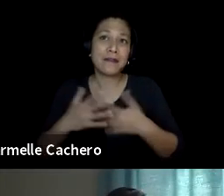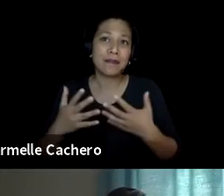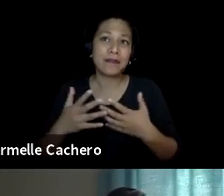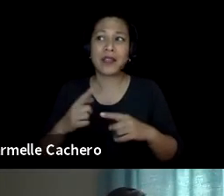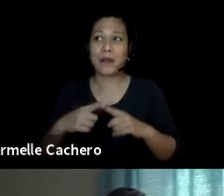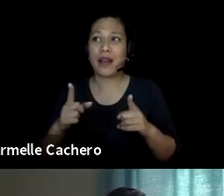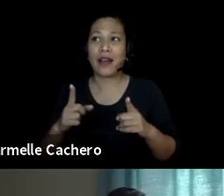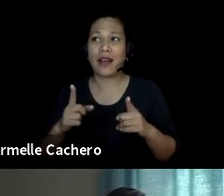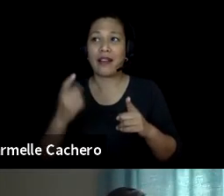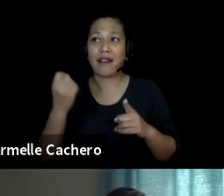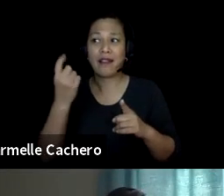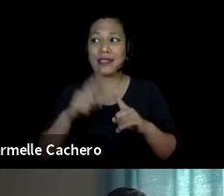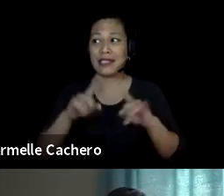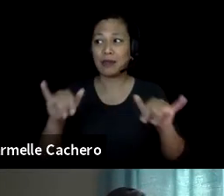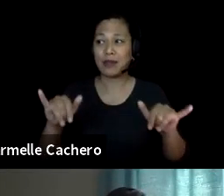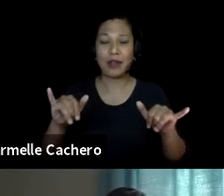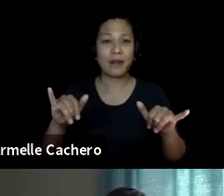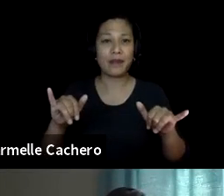but at the same time,